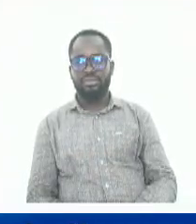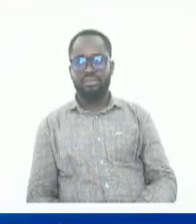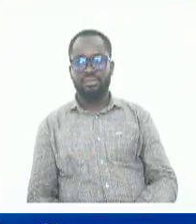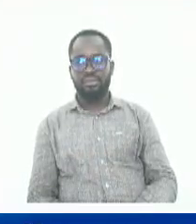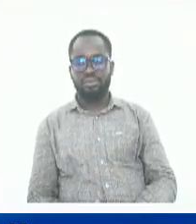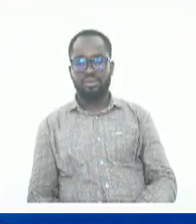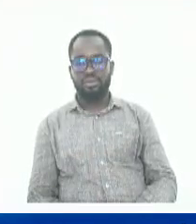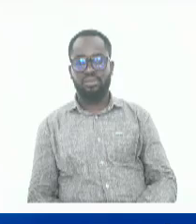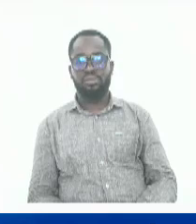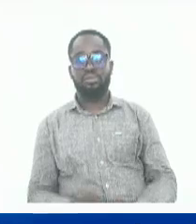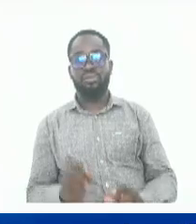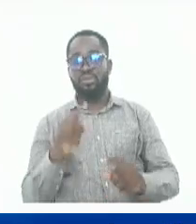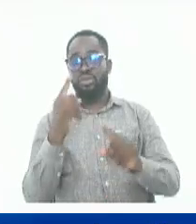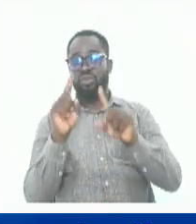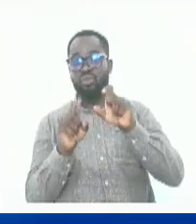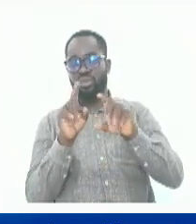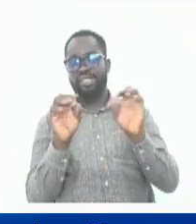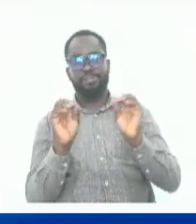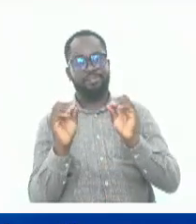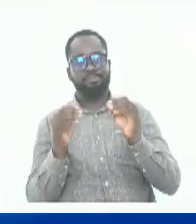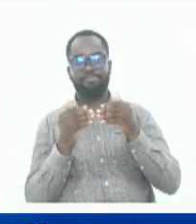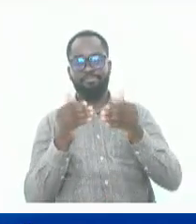Mr. Chair, we don't have any. We can proceed, please.